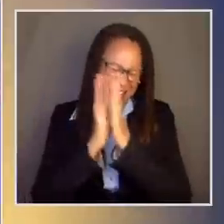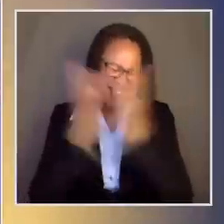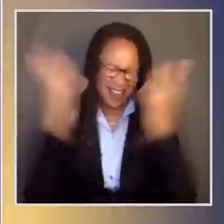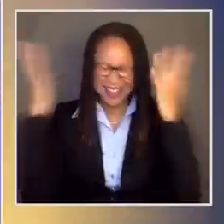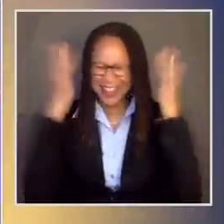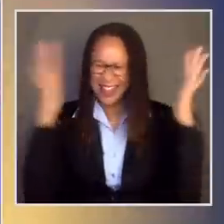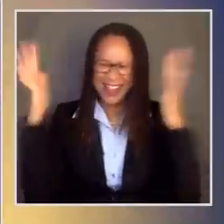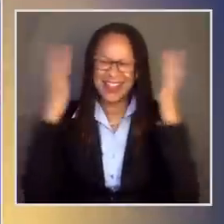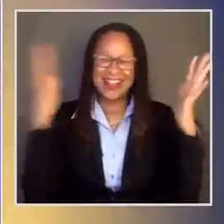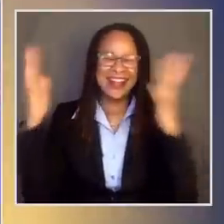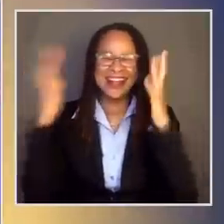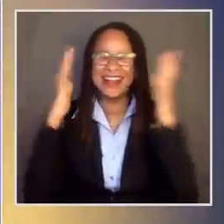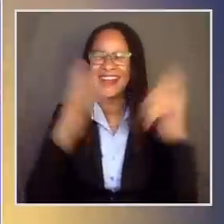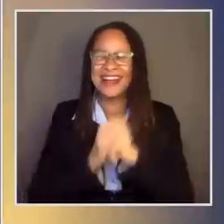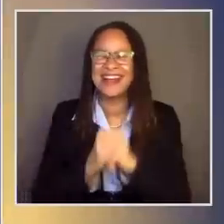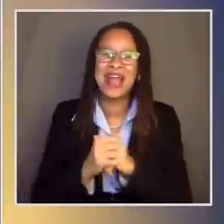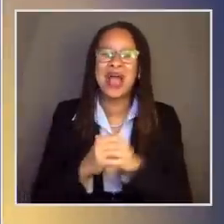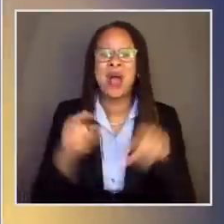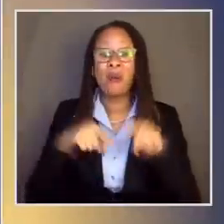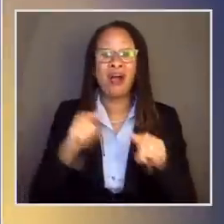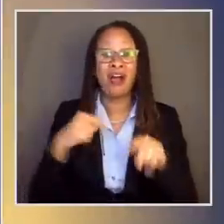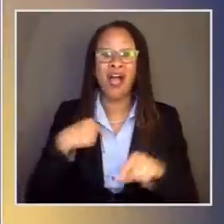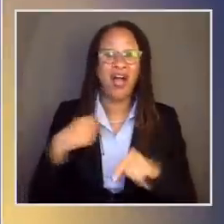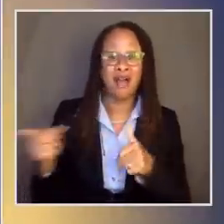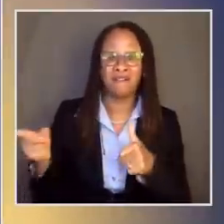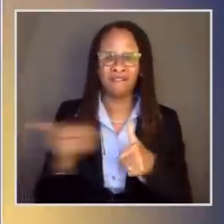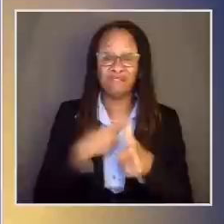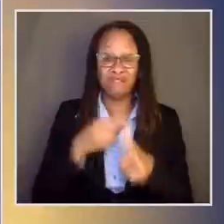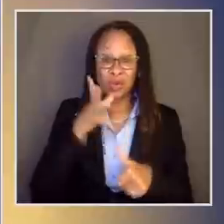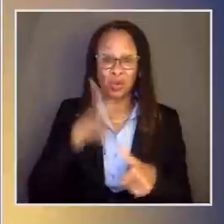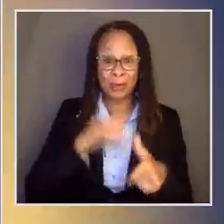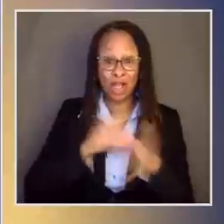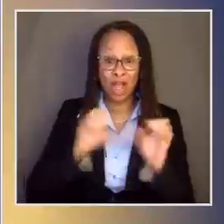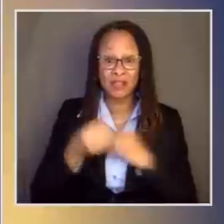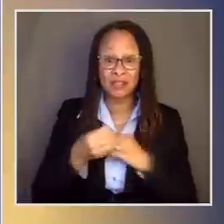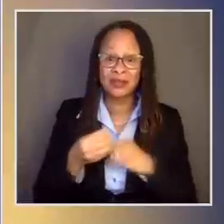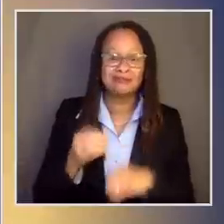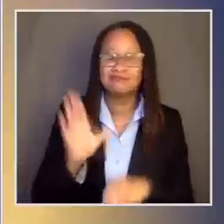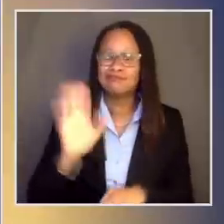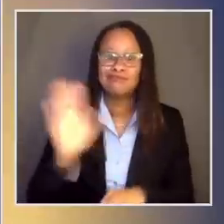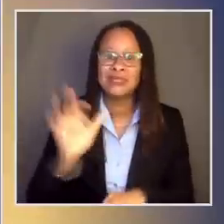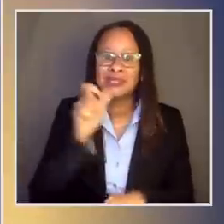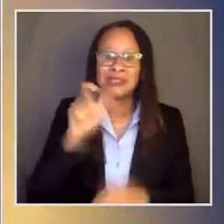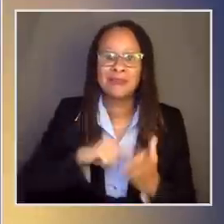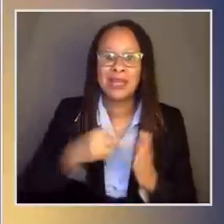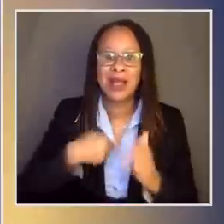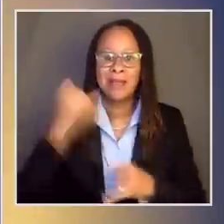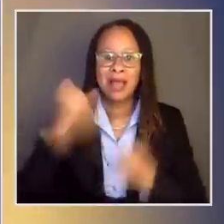But while I may be the first woman in this office, I will not be the last.